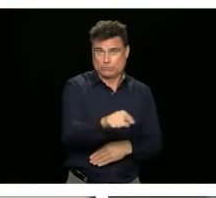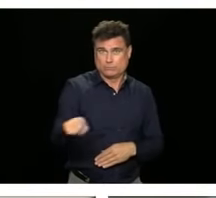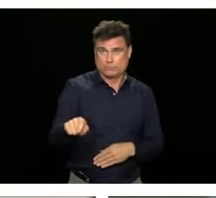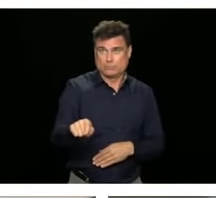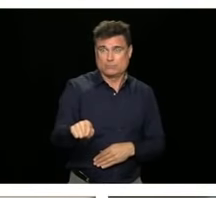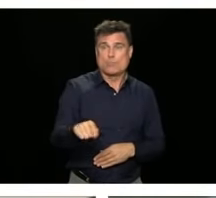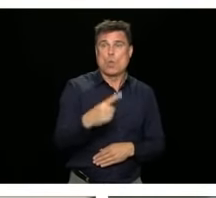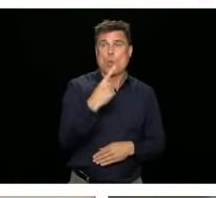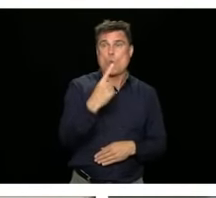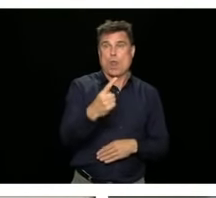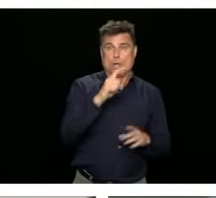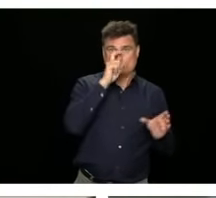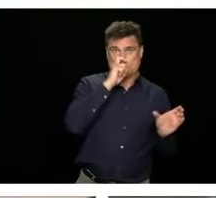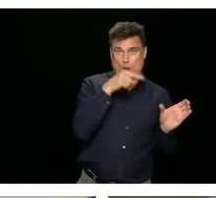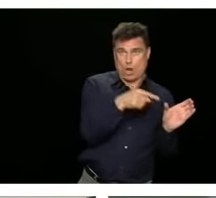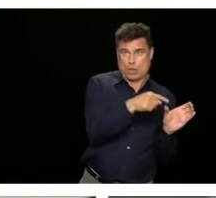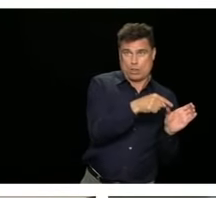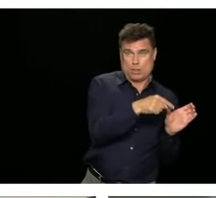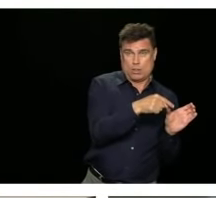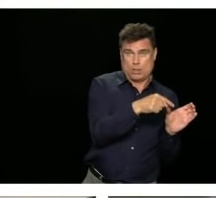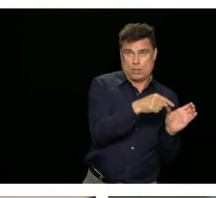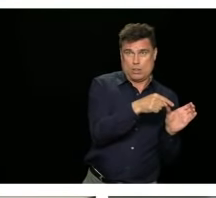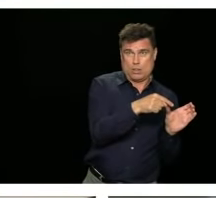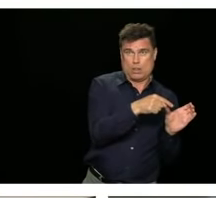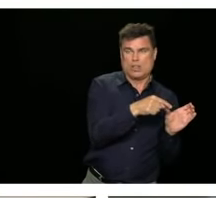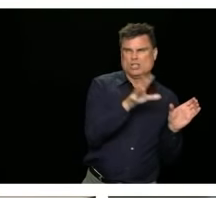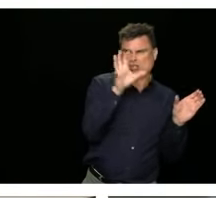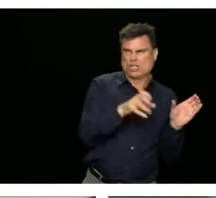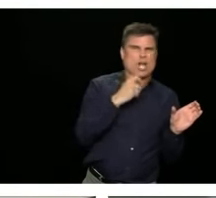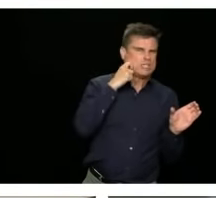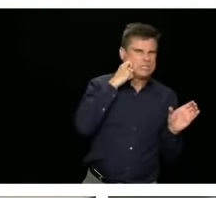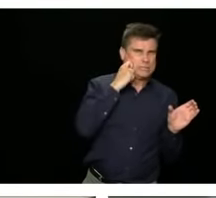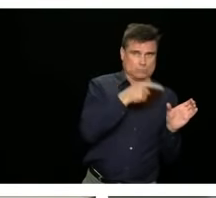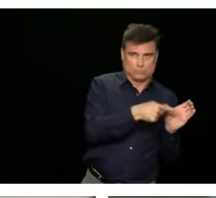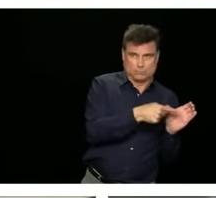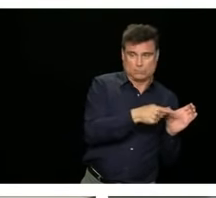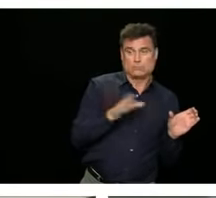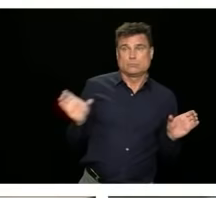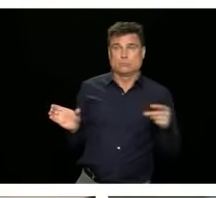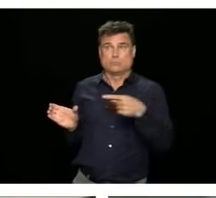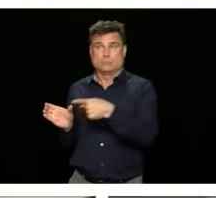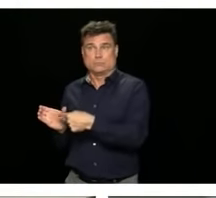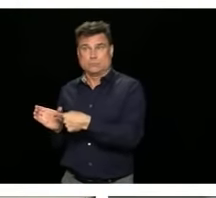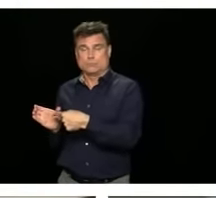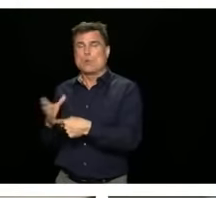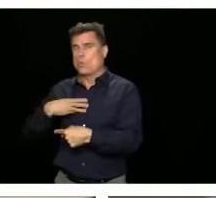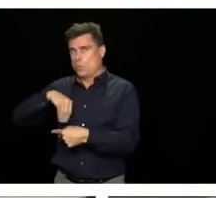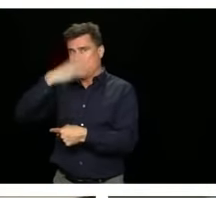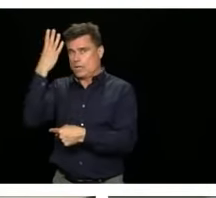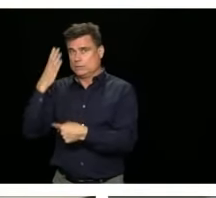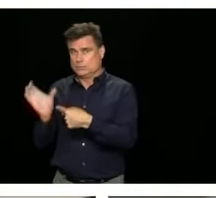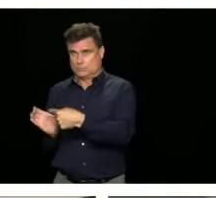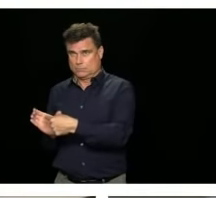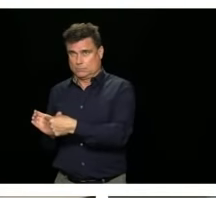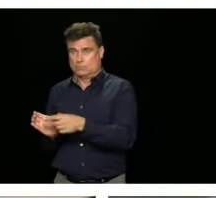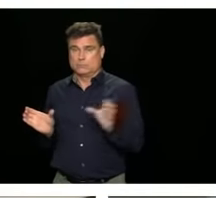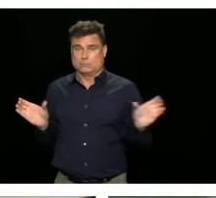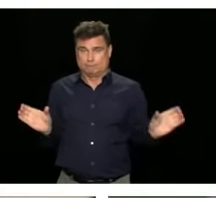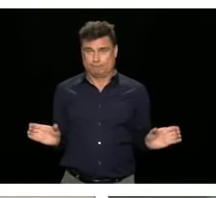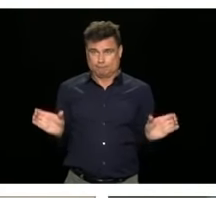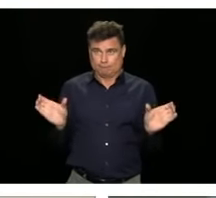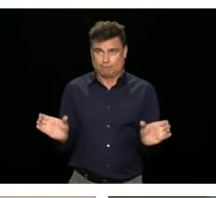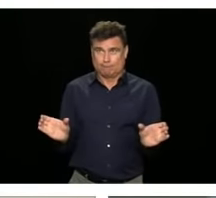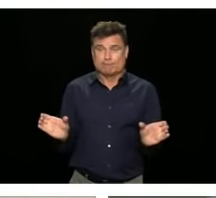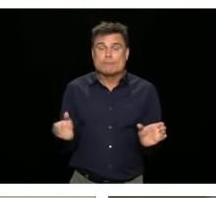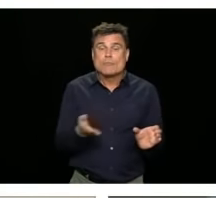know, 20 years ago or even more recently, 5 years ago, that the majority of students